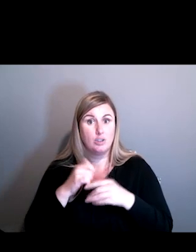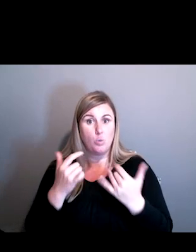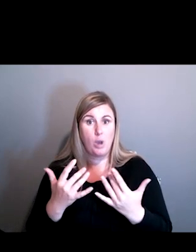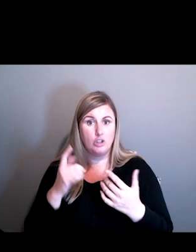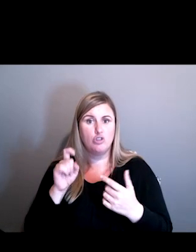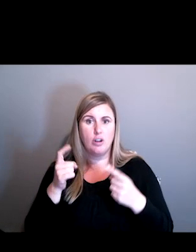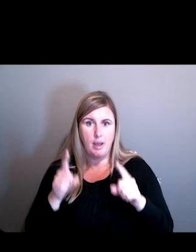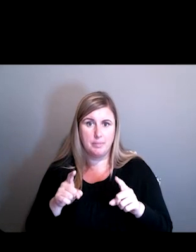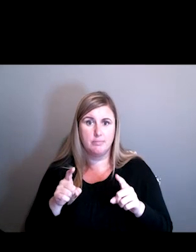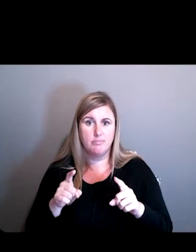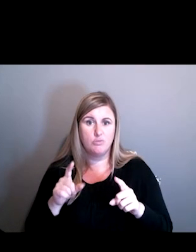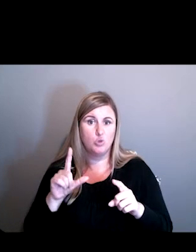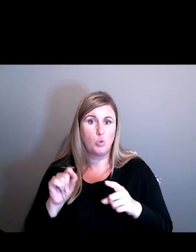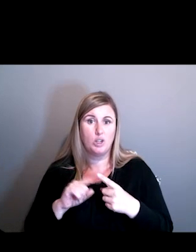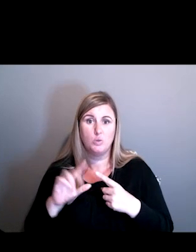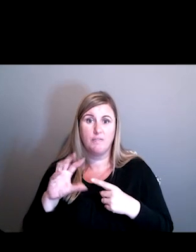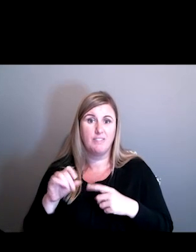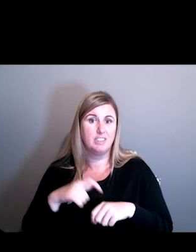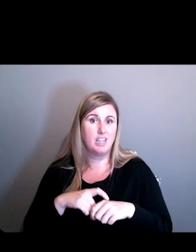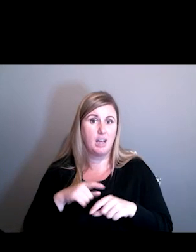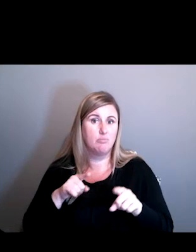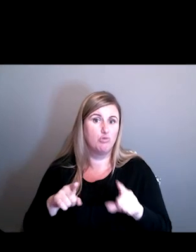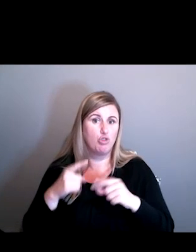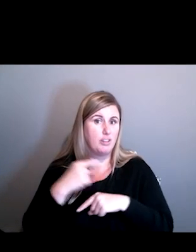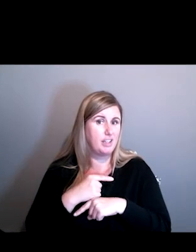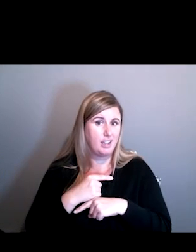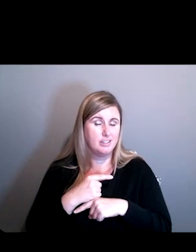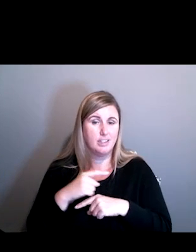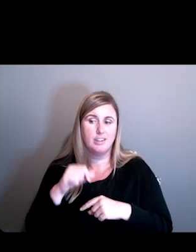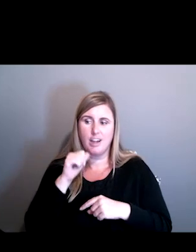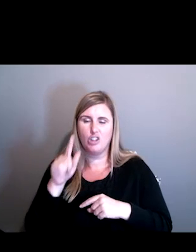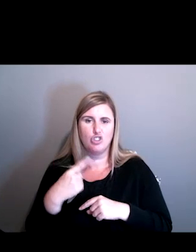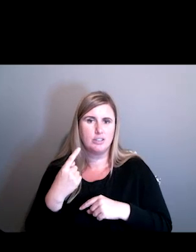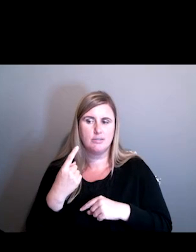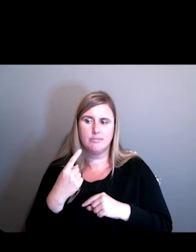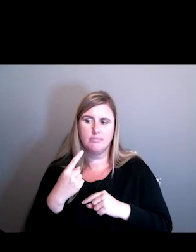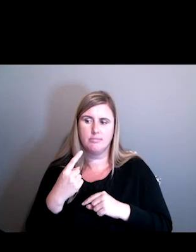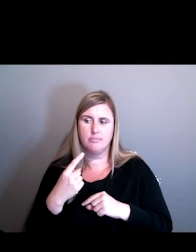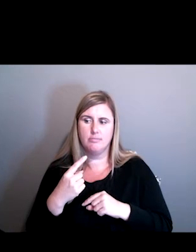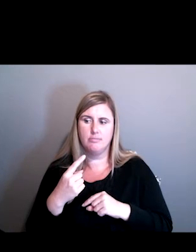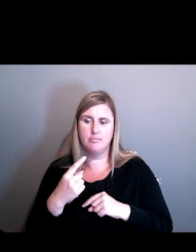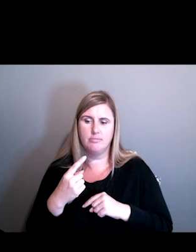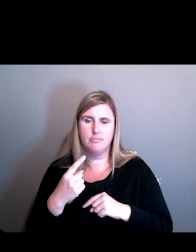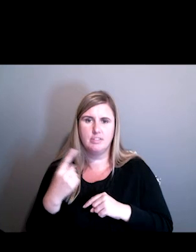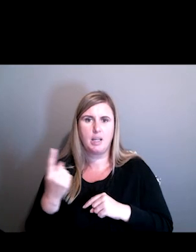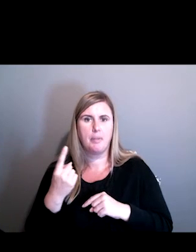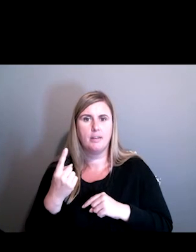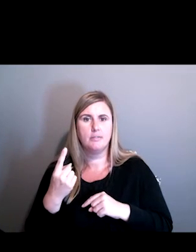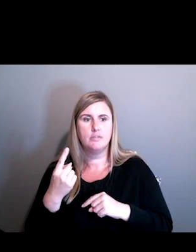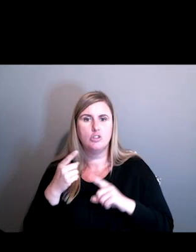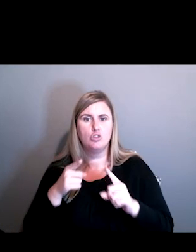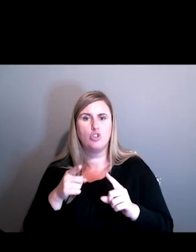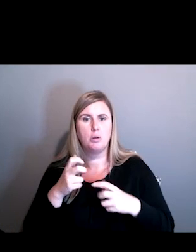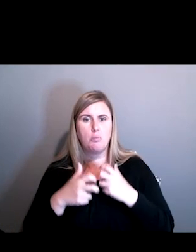happen 20 to 50 times across the day, and not just be something that you use when